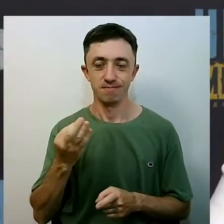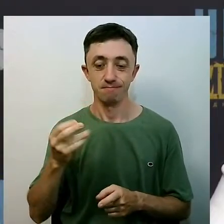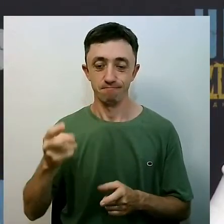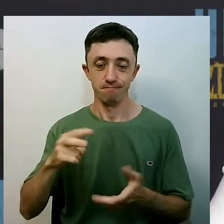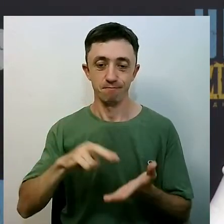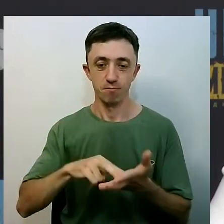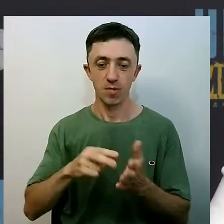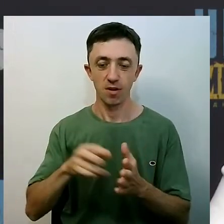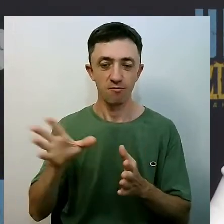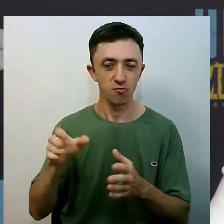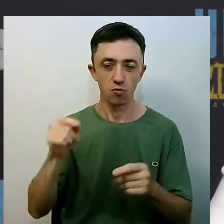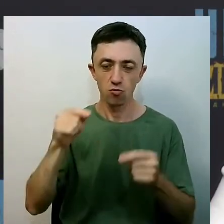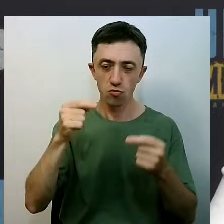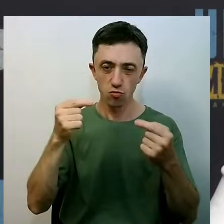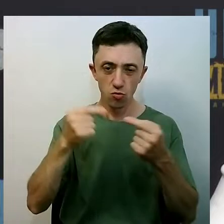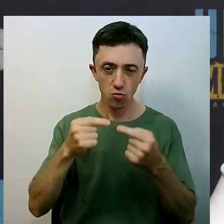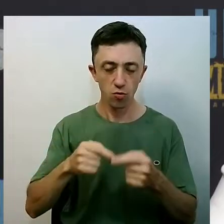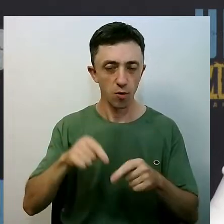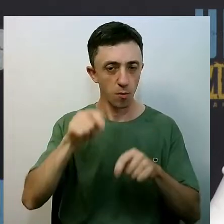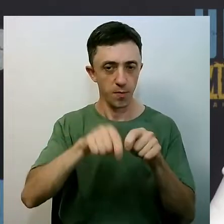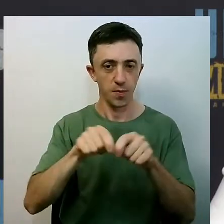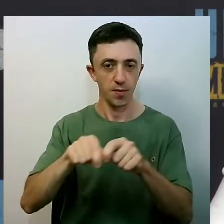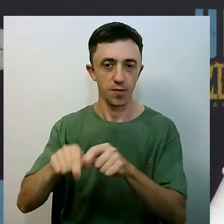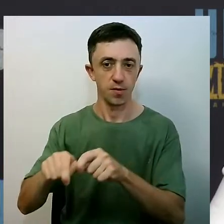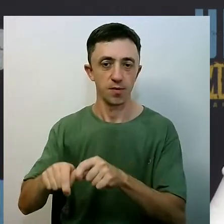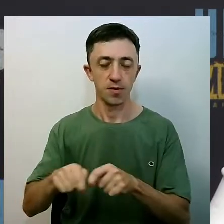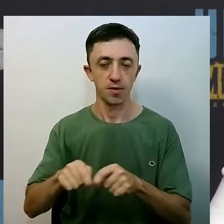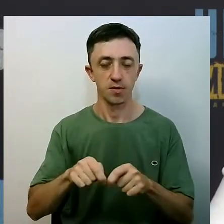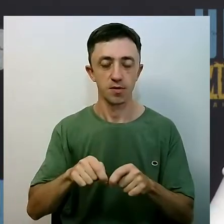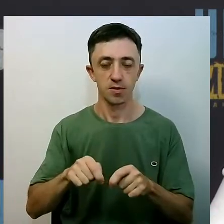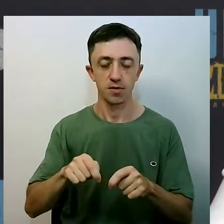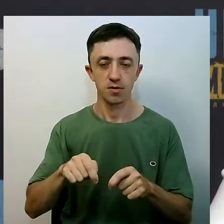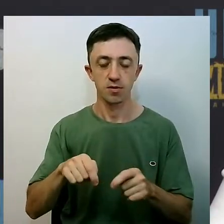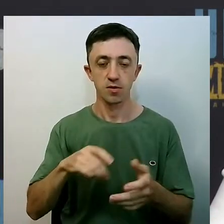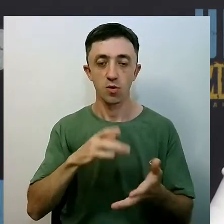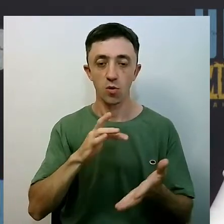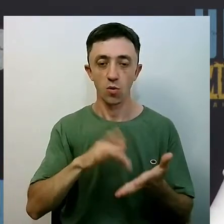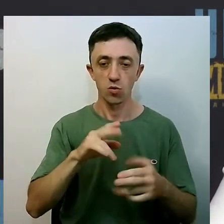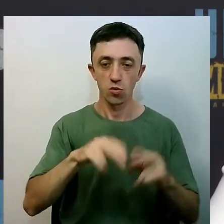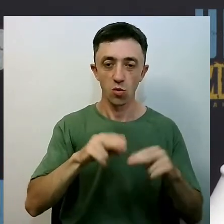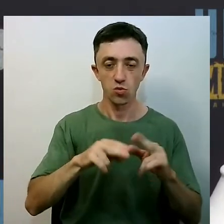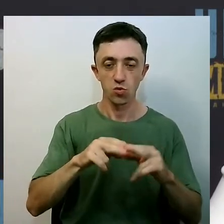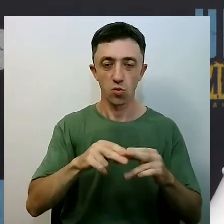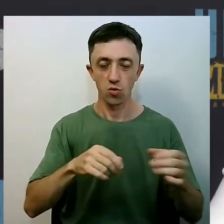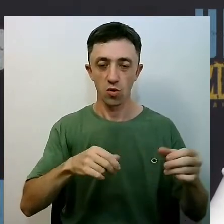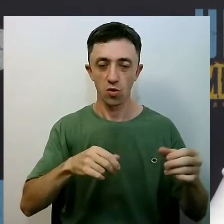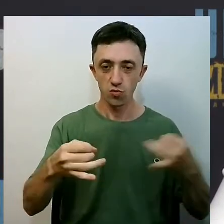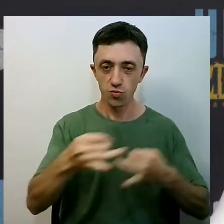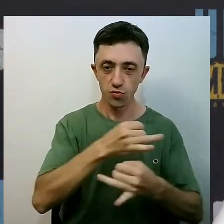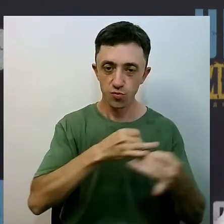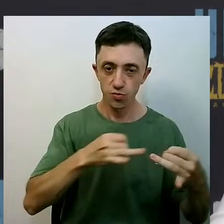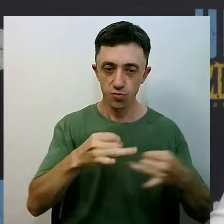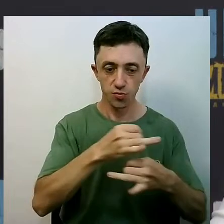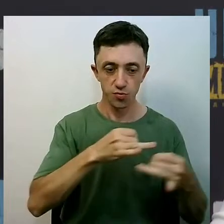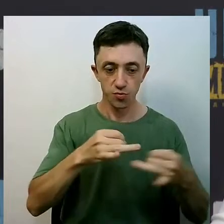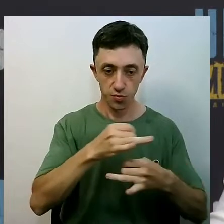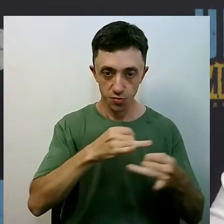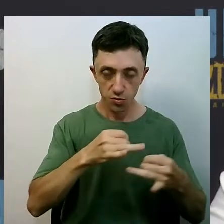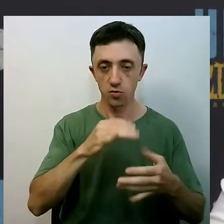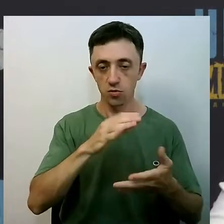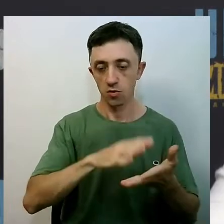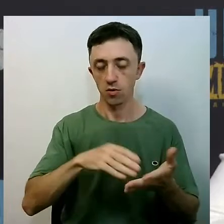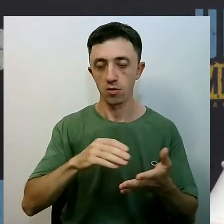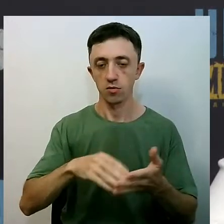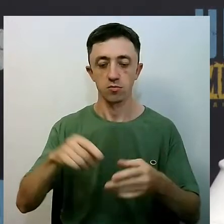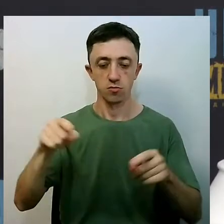impossible because comprehensive plans undergo first scrutiny, and then it is considered